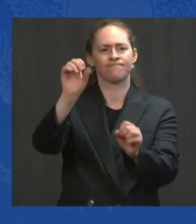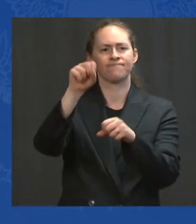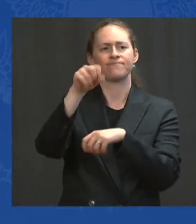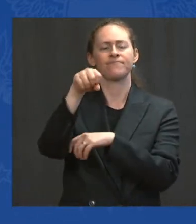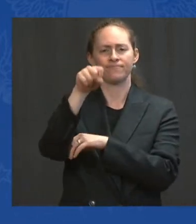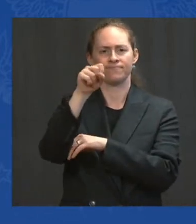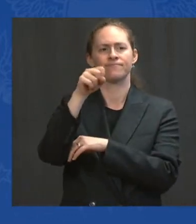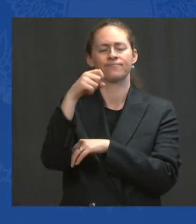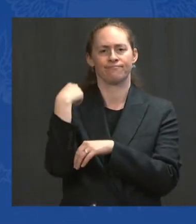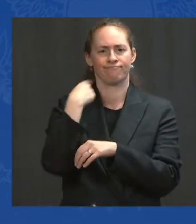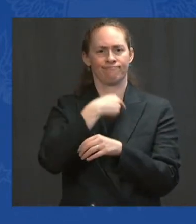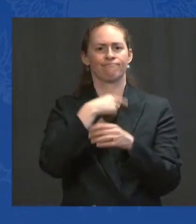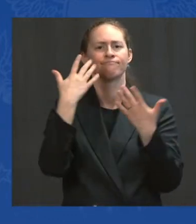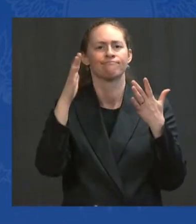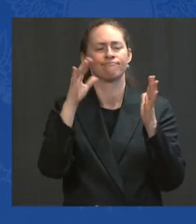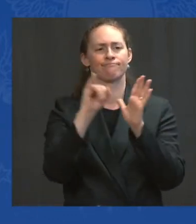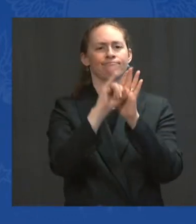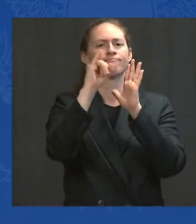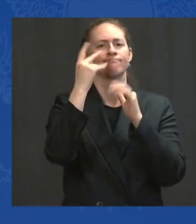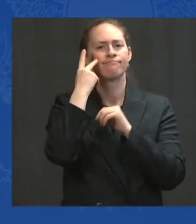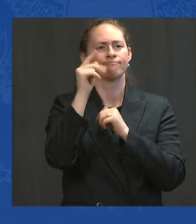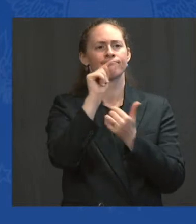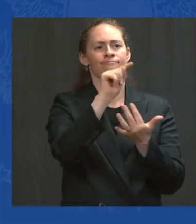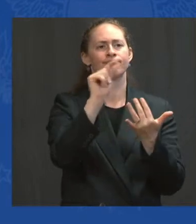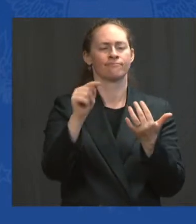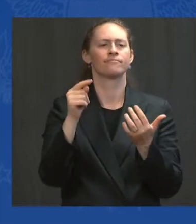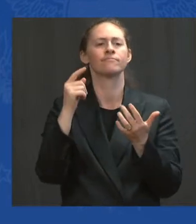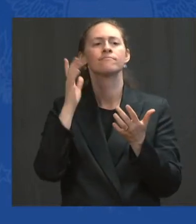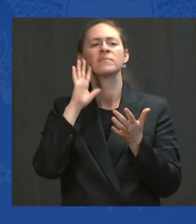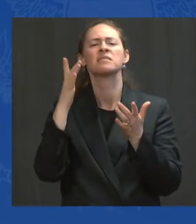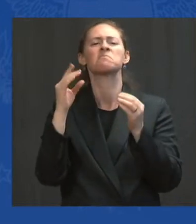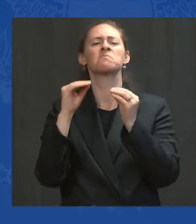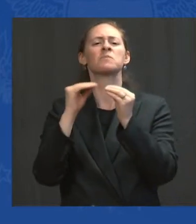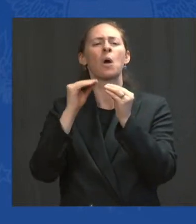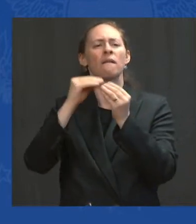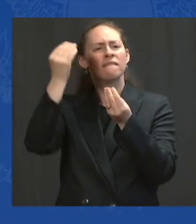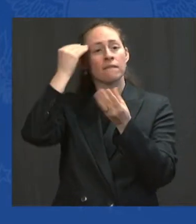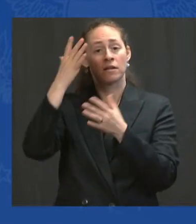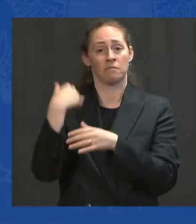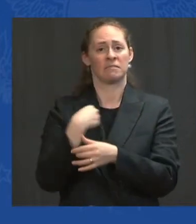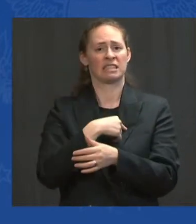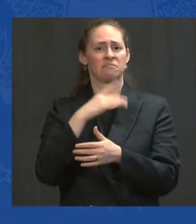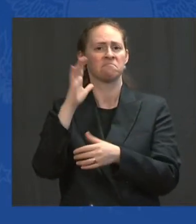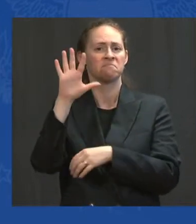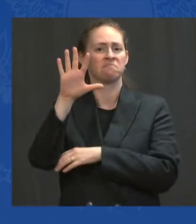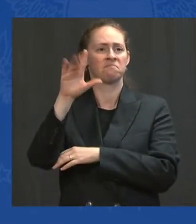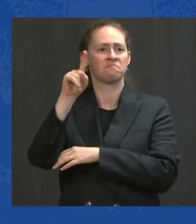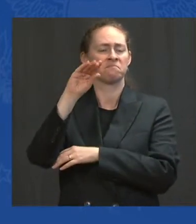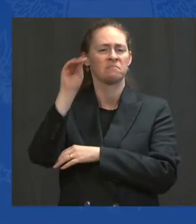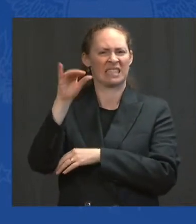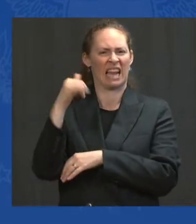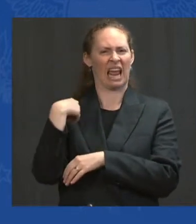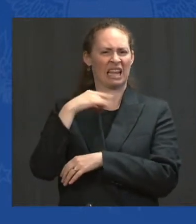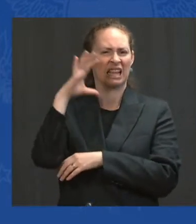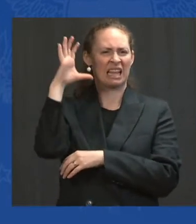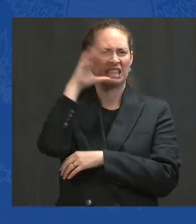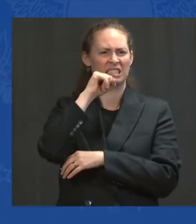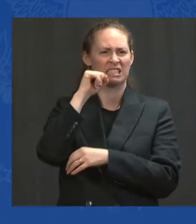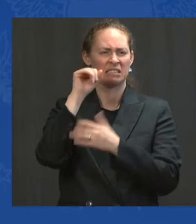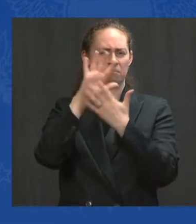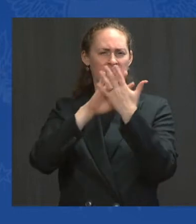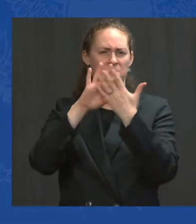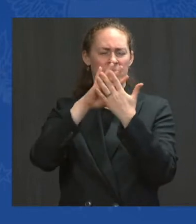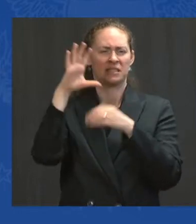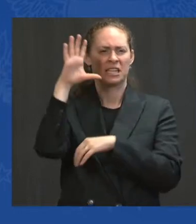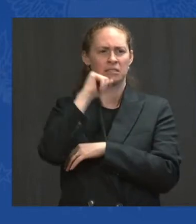then update our estimates. So this 51% is an estimate of about the first 600 sequences. It